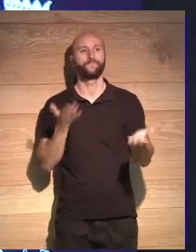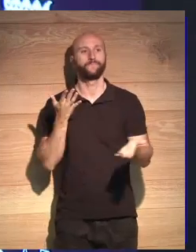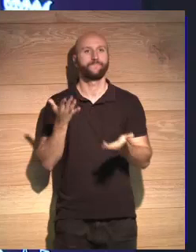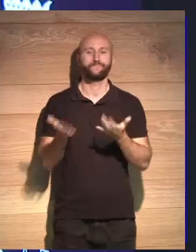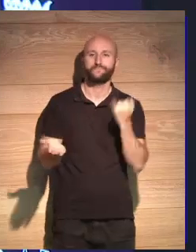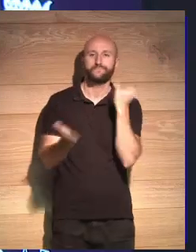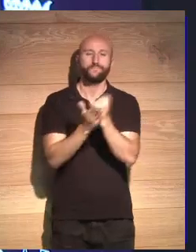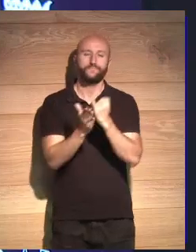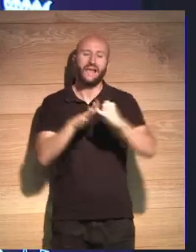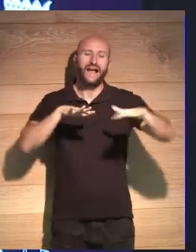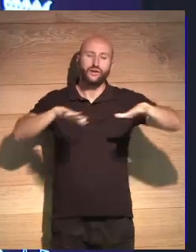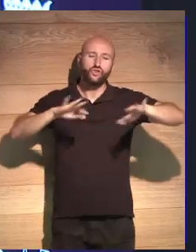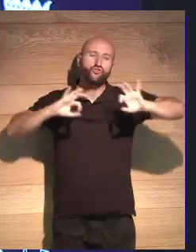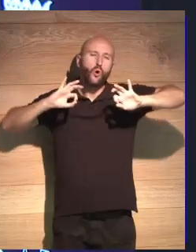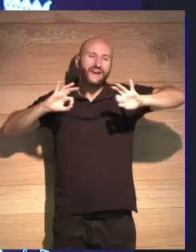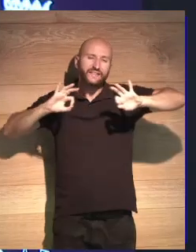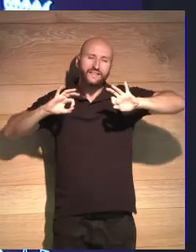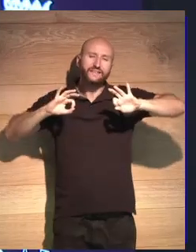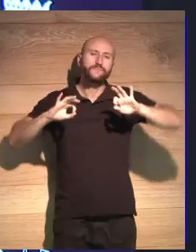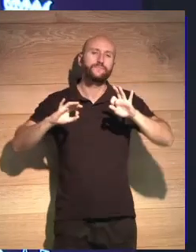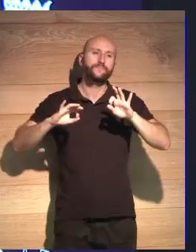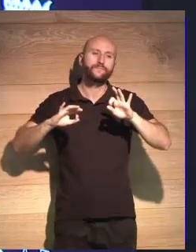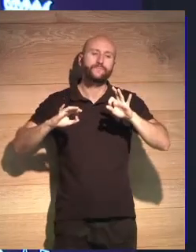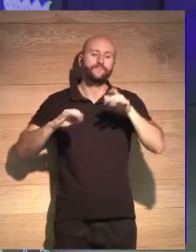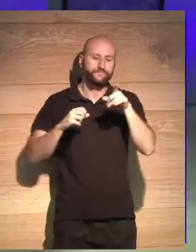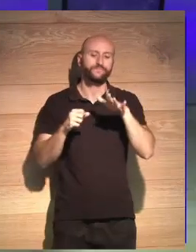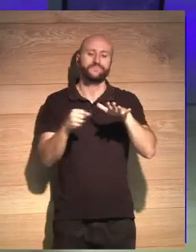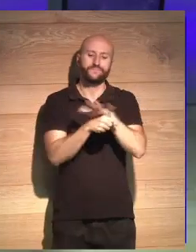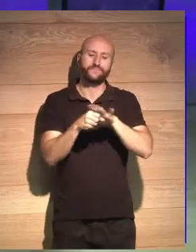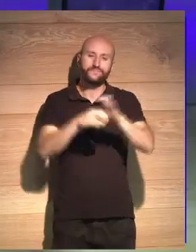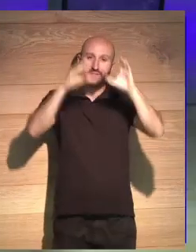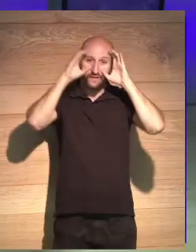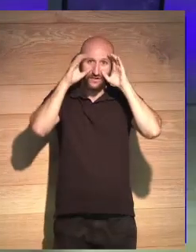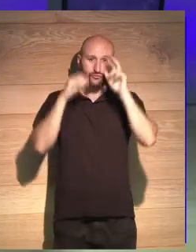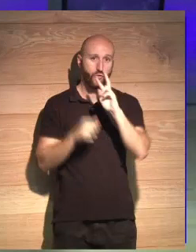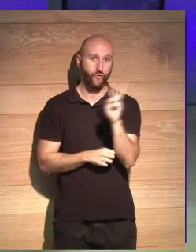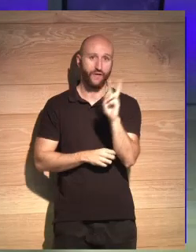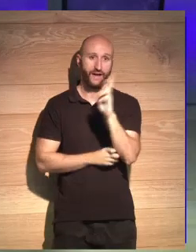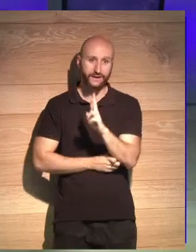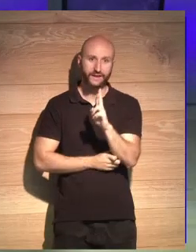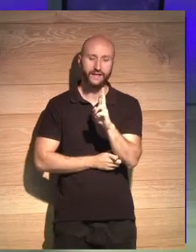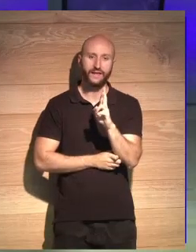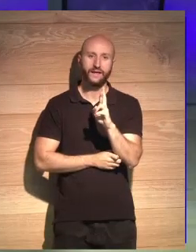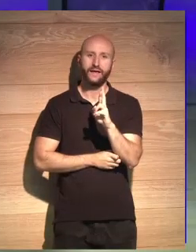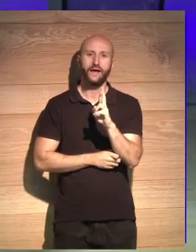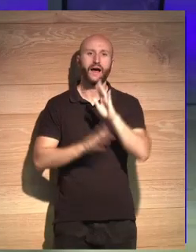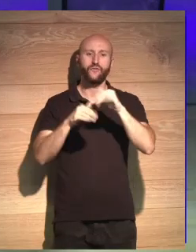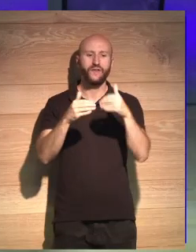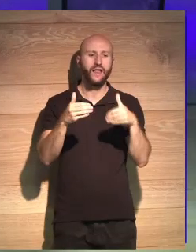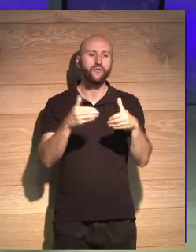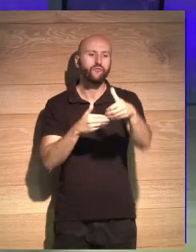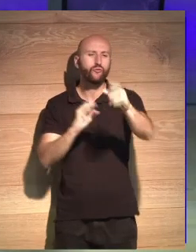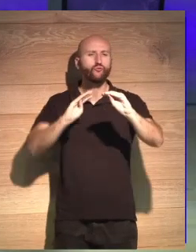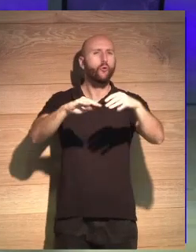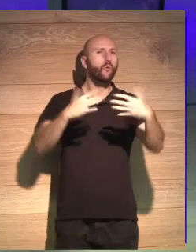How we move, do we need to simulate more specific actions, and how do you see that where